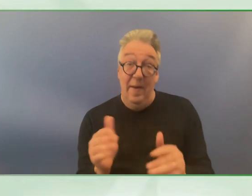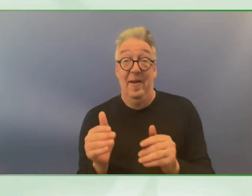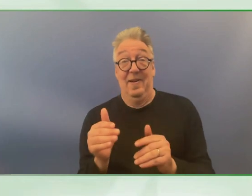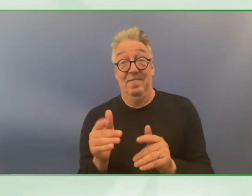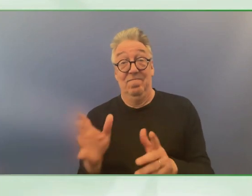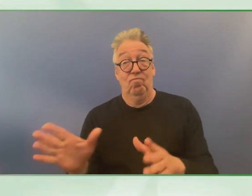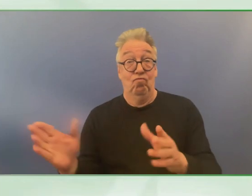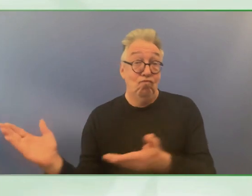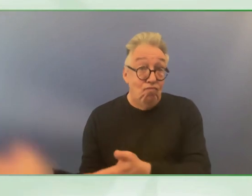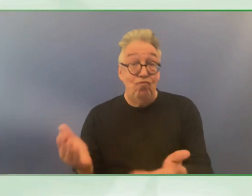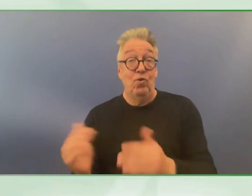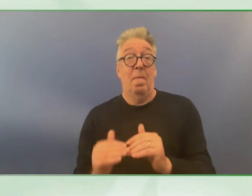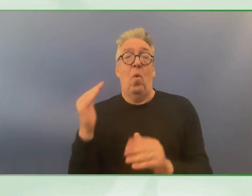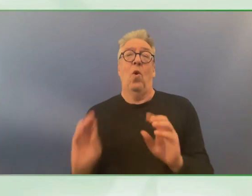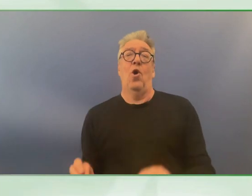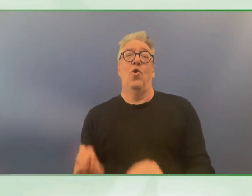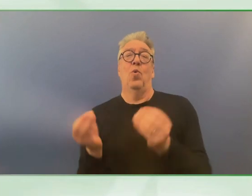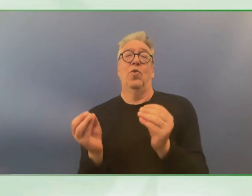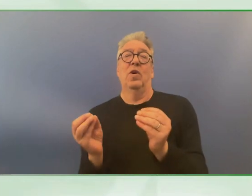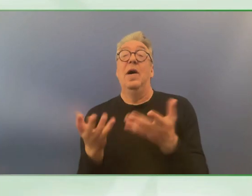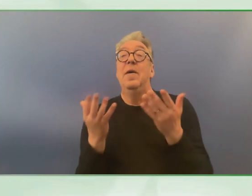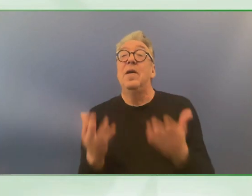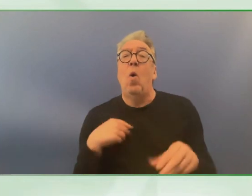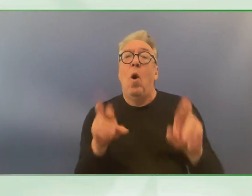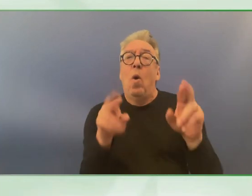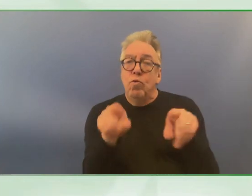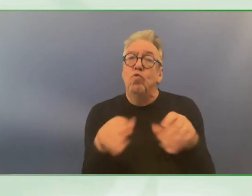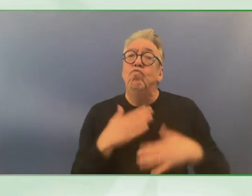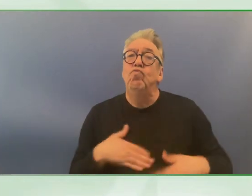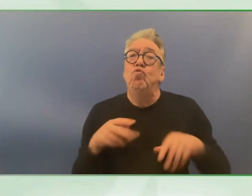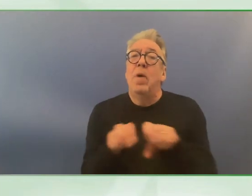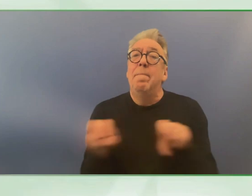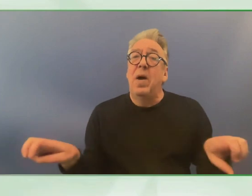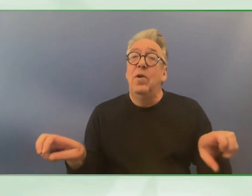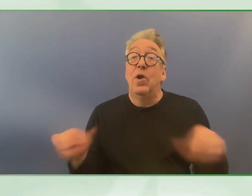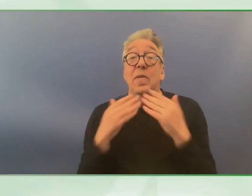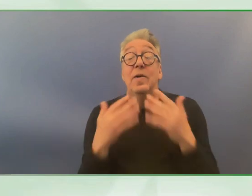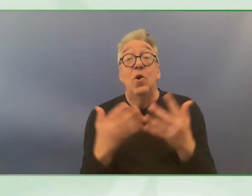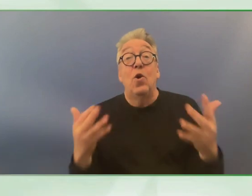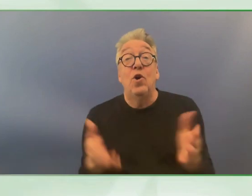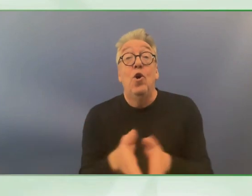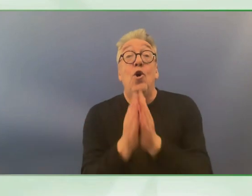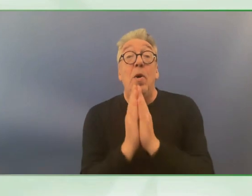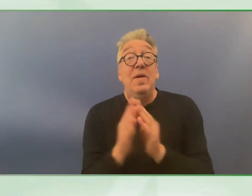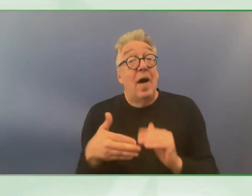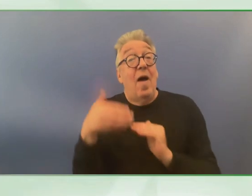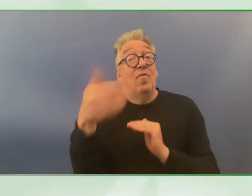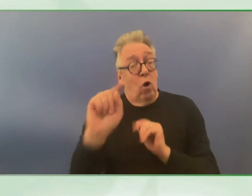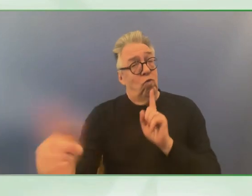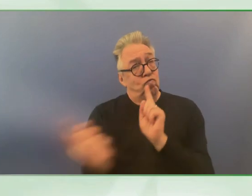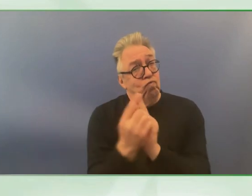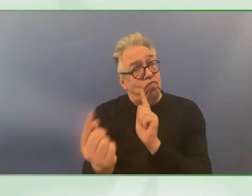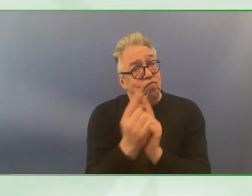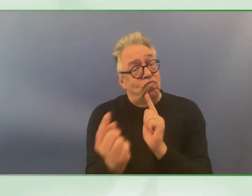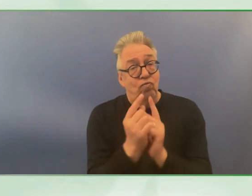wish you now a nice panel, nice session. Thanks a lot, and please engage afterwards with our young speakers. They are